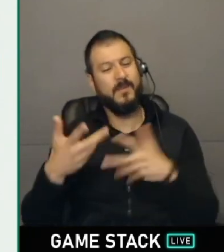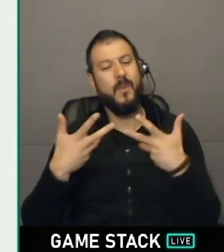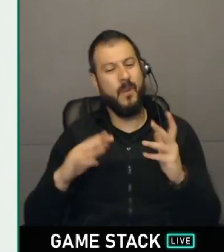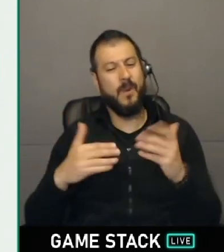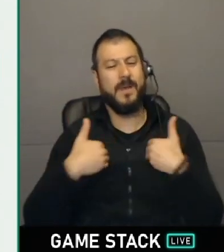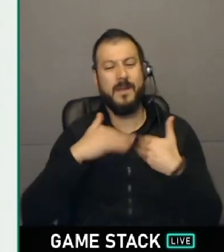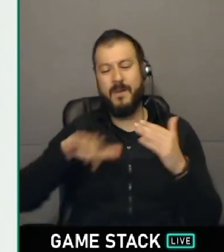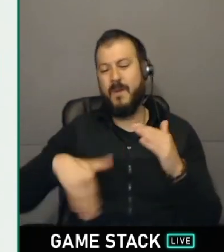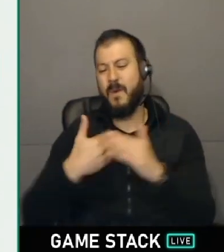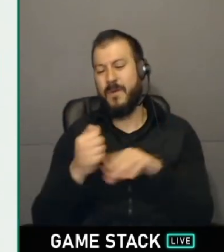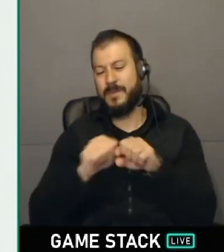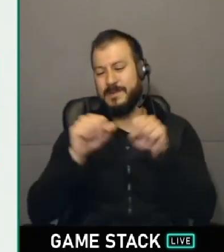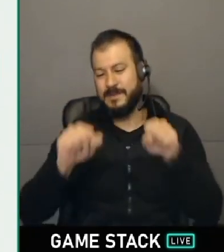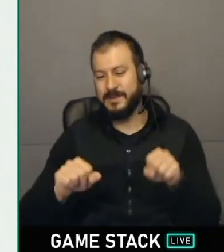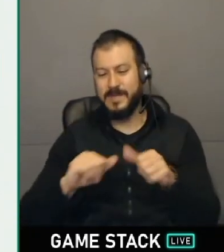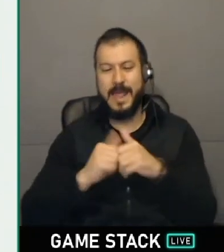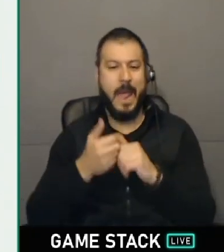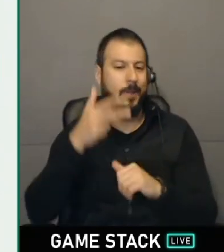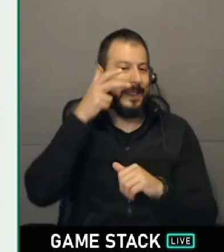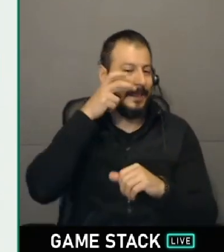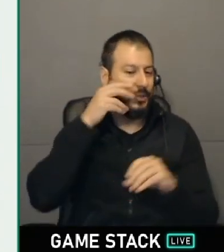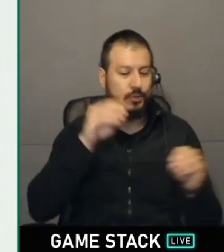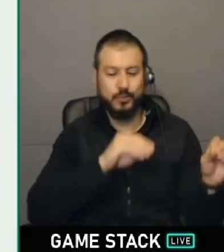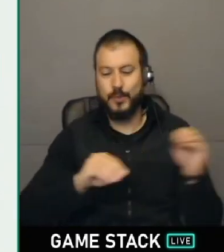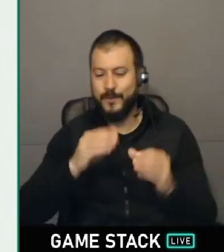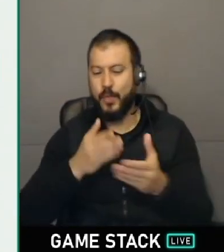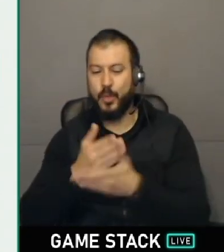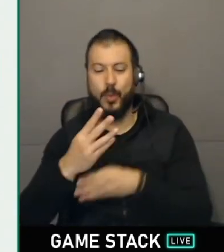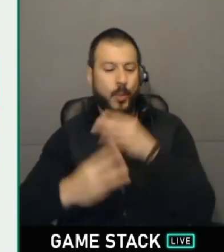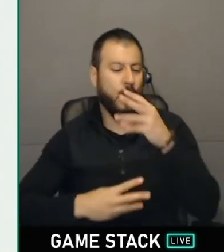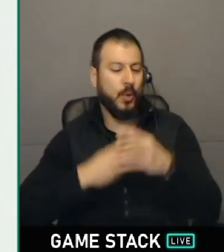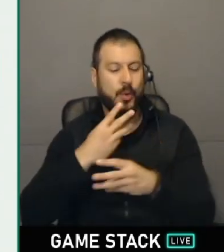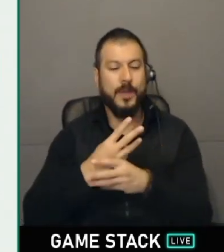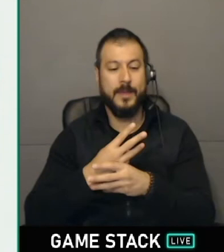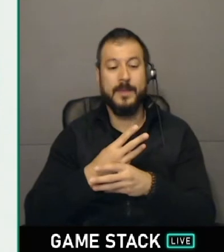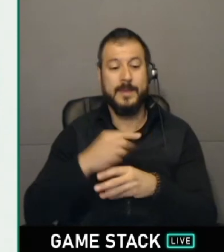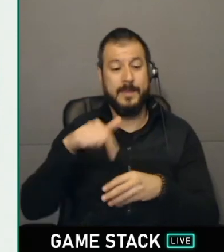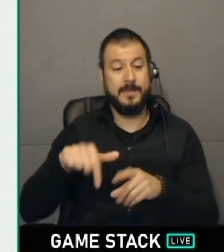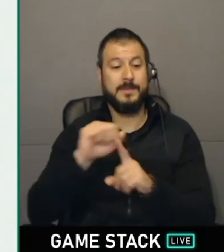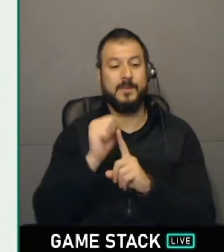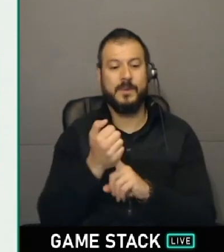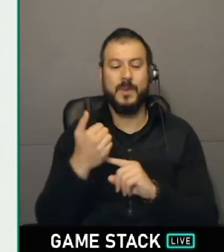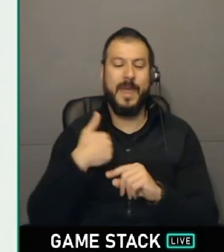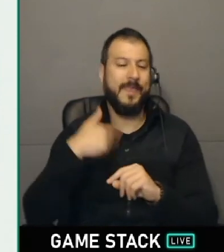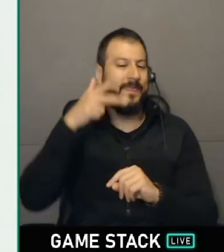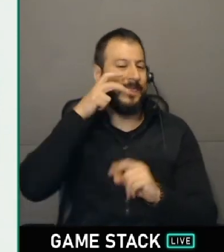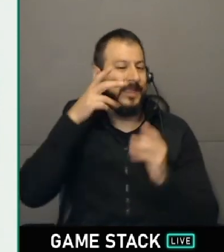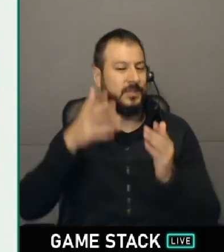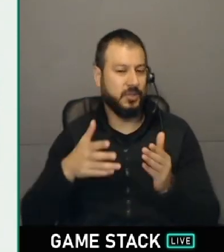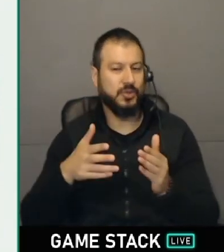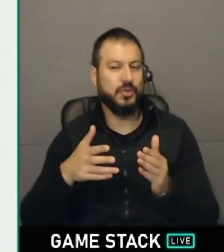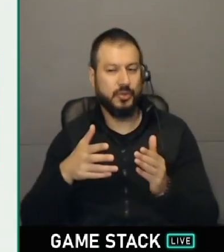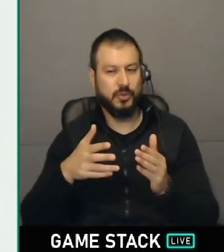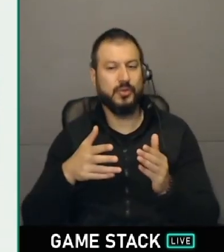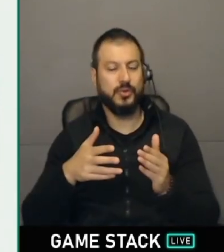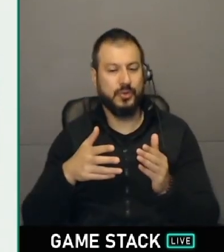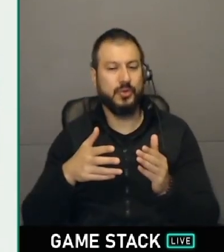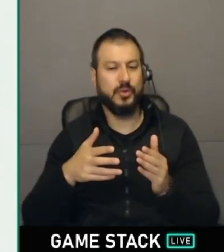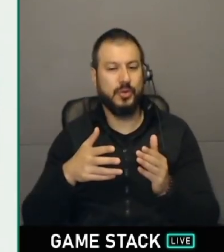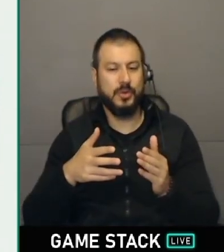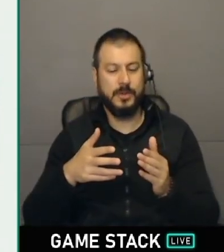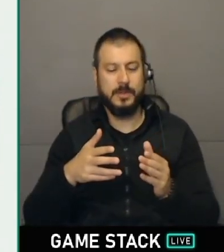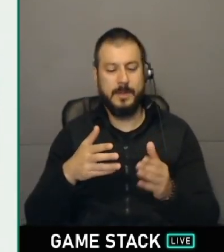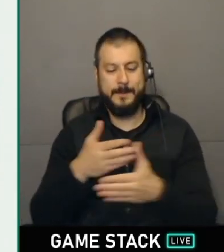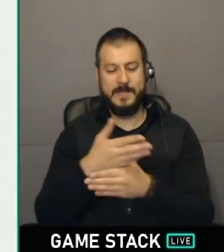in place, how the listener was moving through the world. And in this case, we had the listener was oriented between